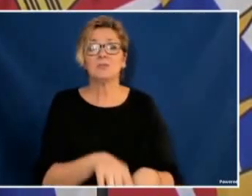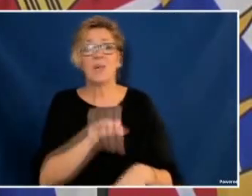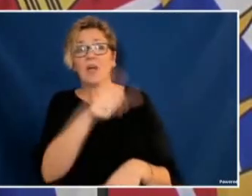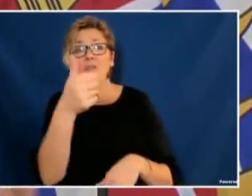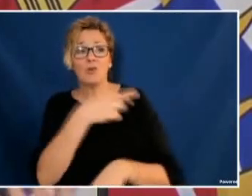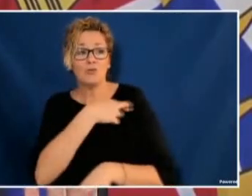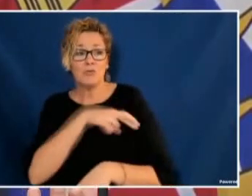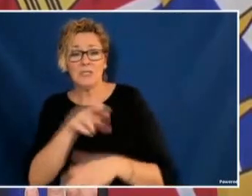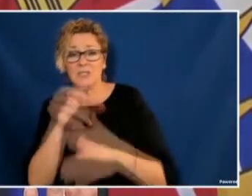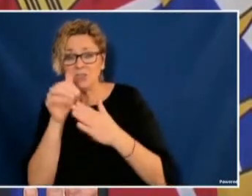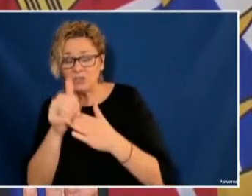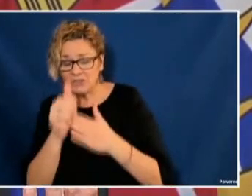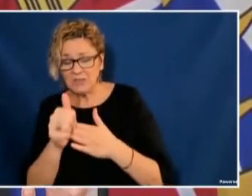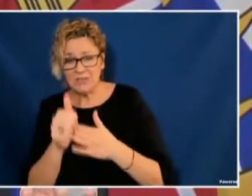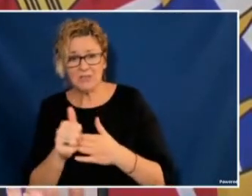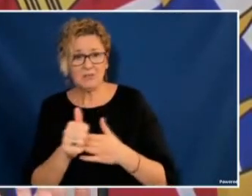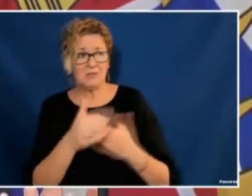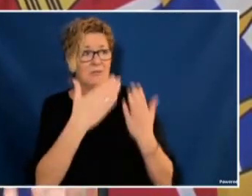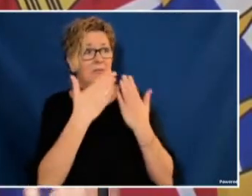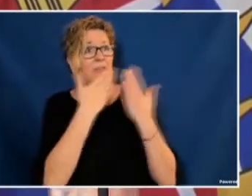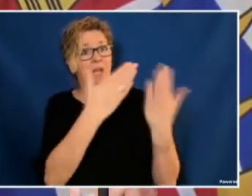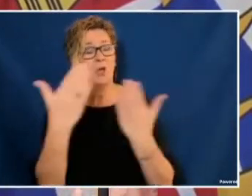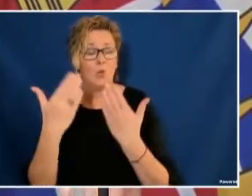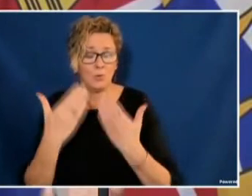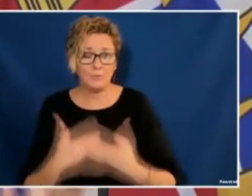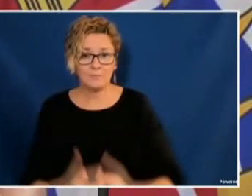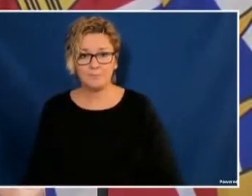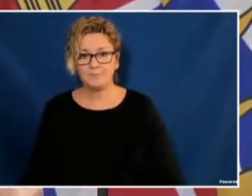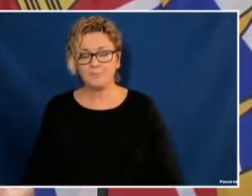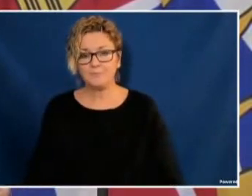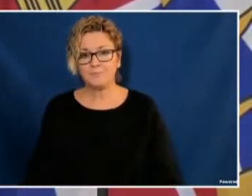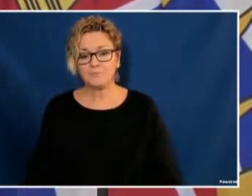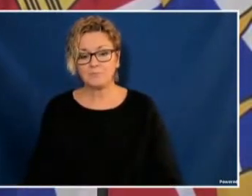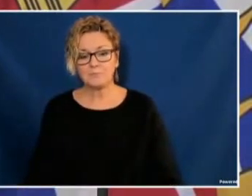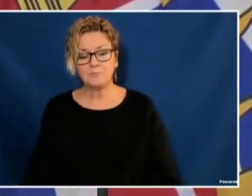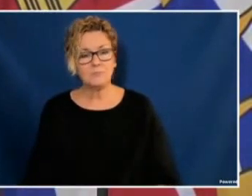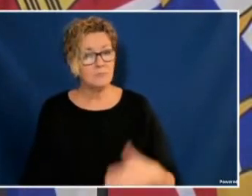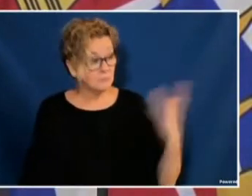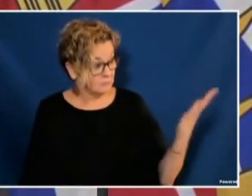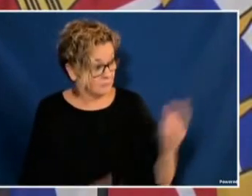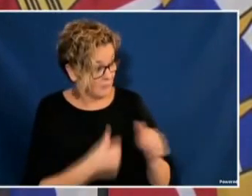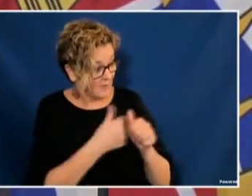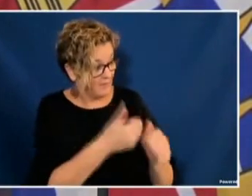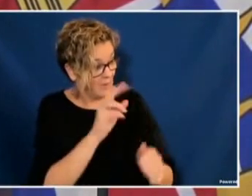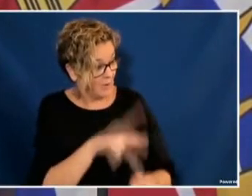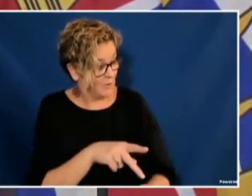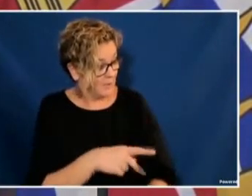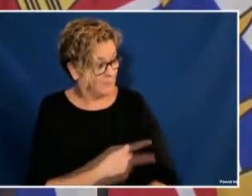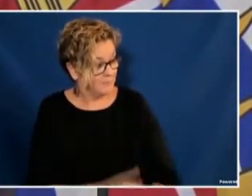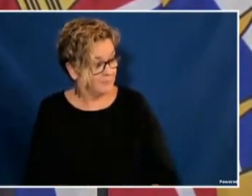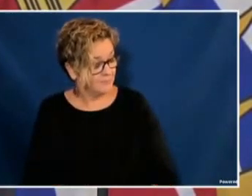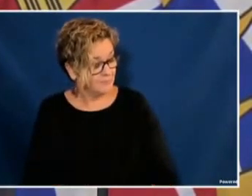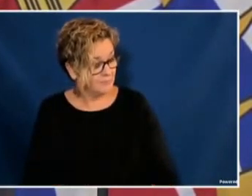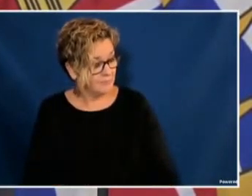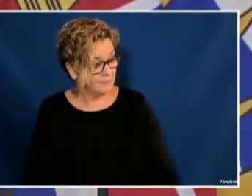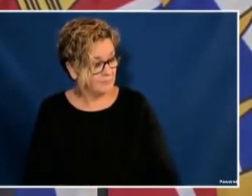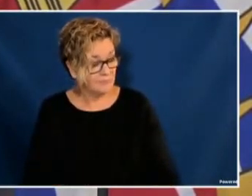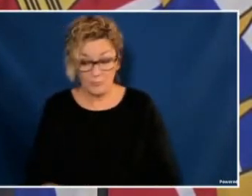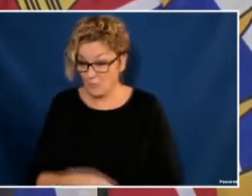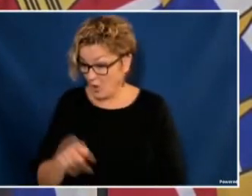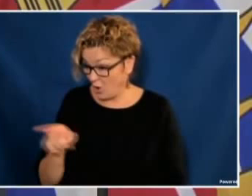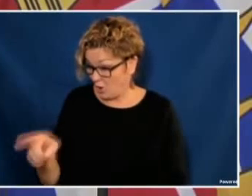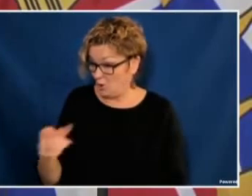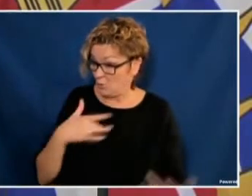play. What are the unintended consequences, whether they're positive or negative? What are the goals that we're trying